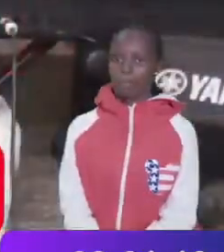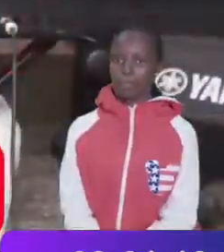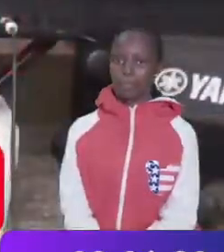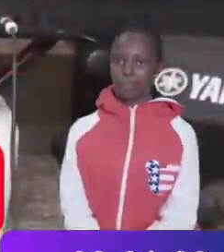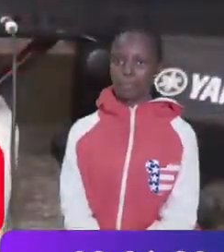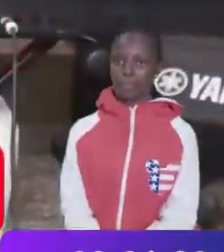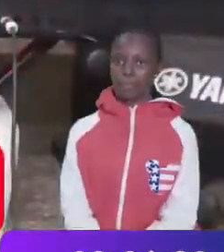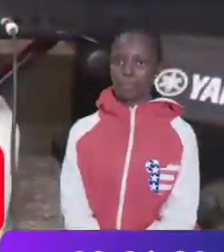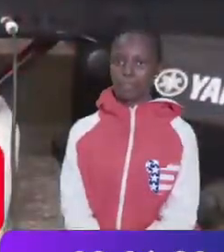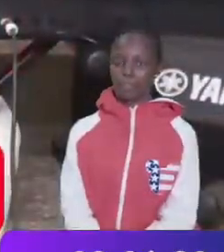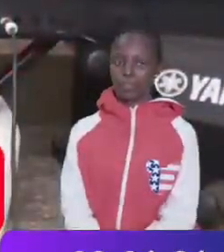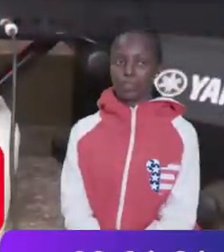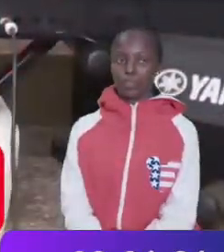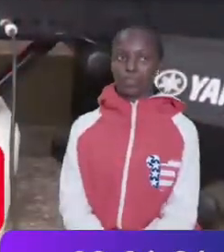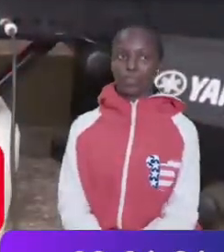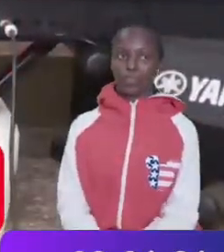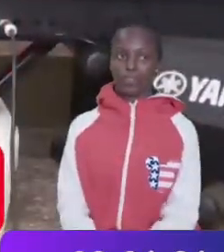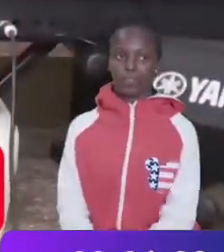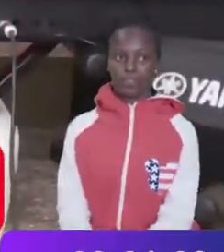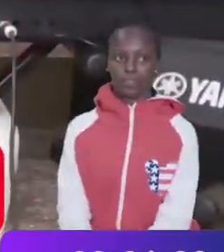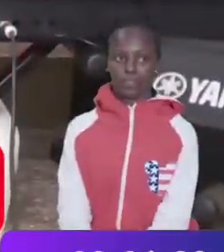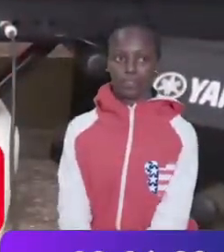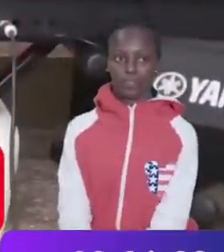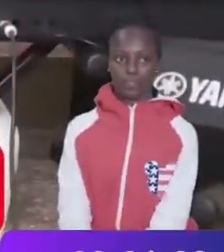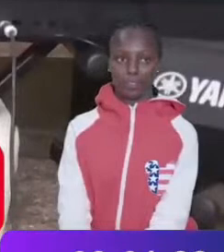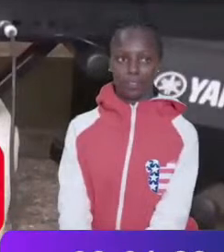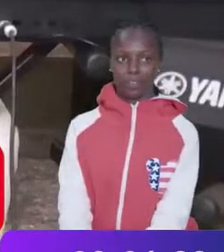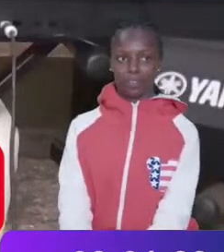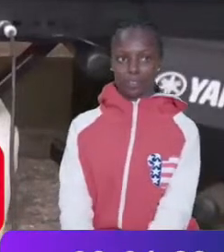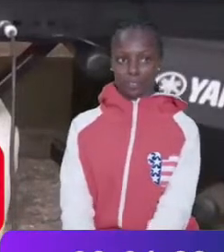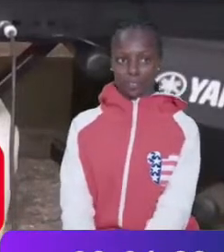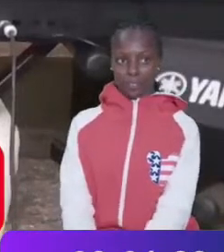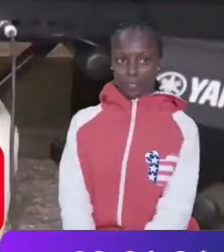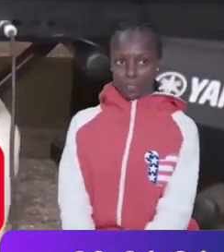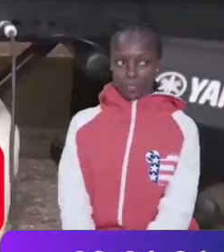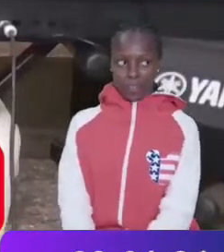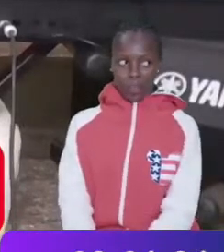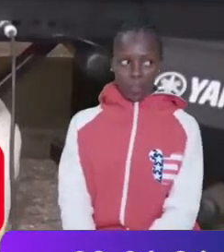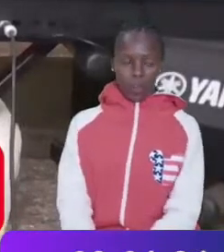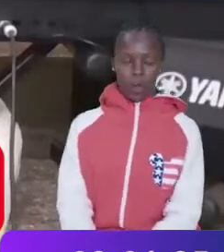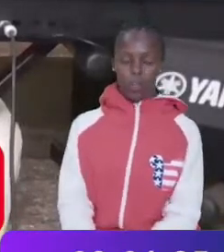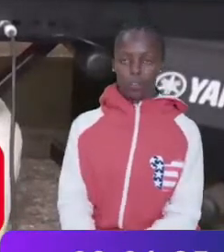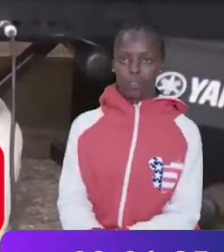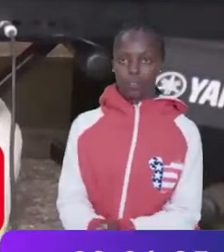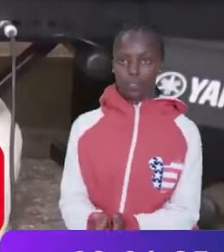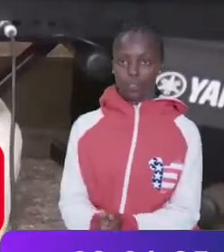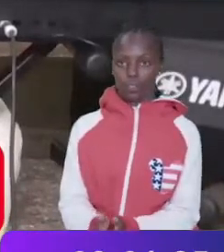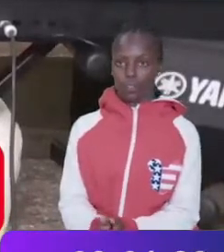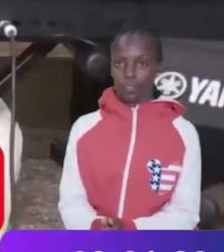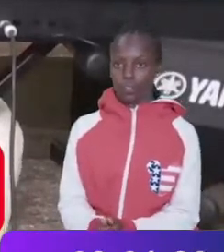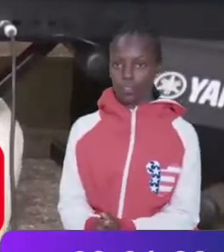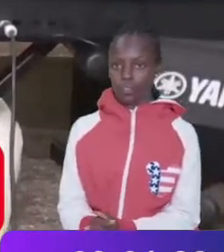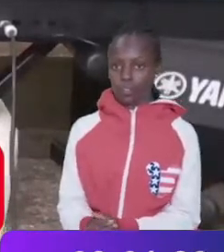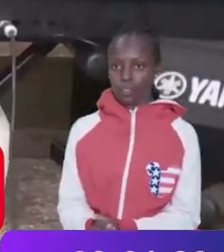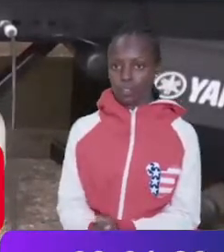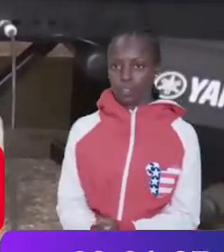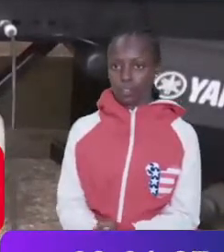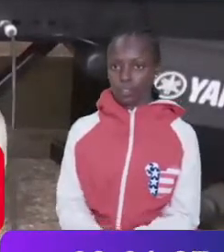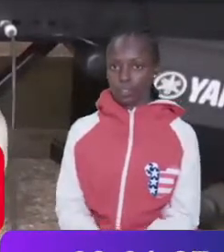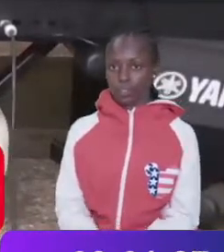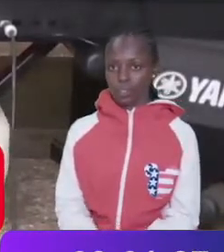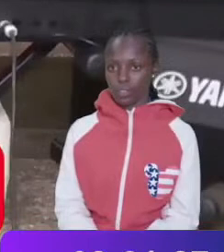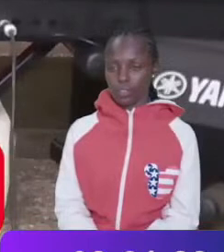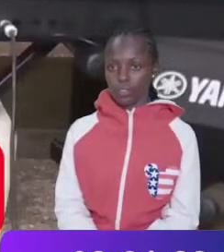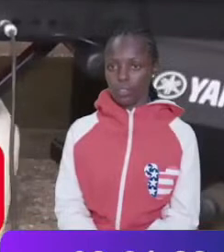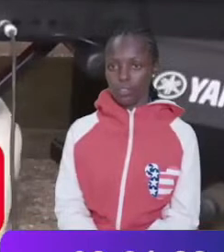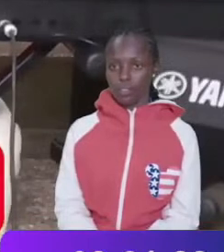want my Father, we repent of what we've done, no winning and knowing, Jehovah Lord, God, I want my Father, we repent the sins of all nations, oh